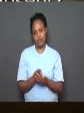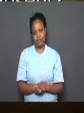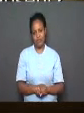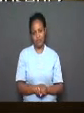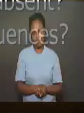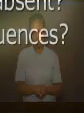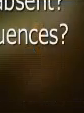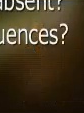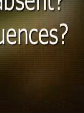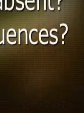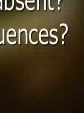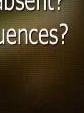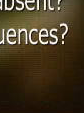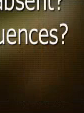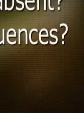Begin.